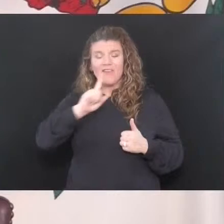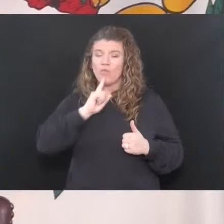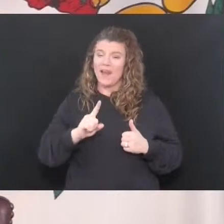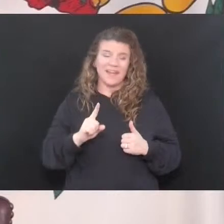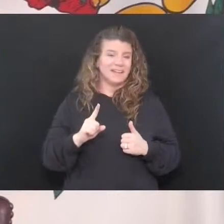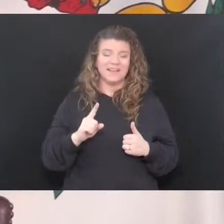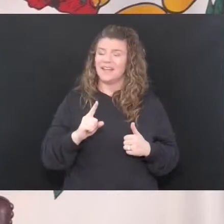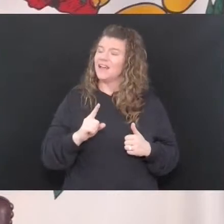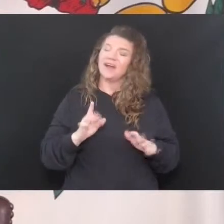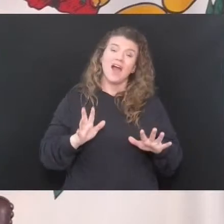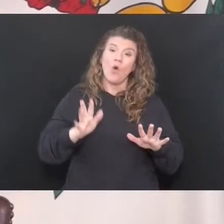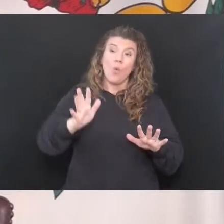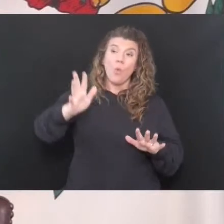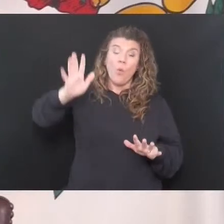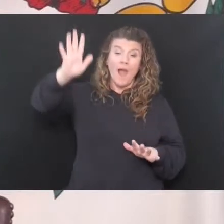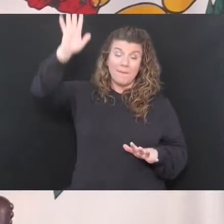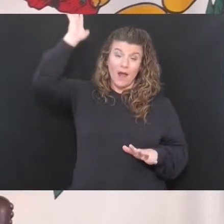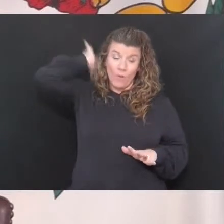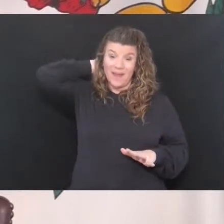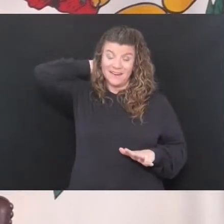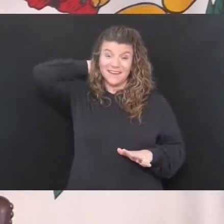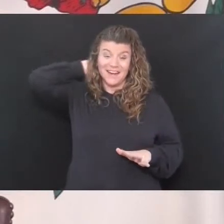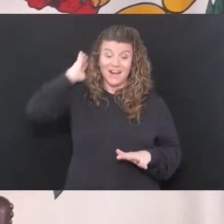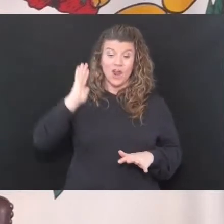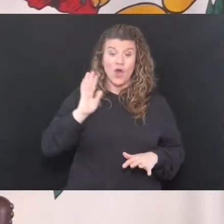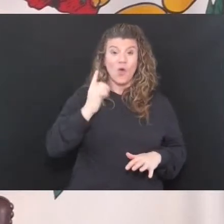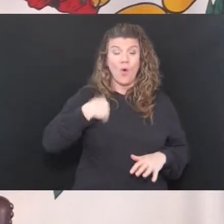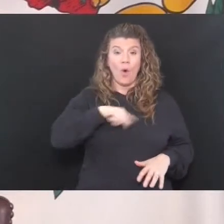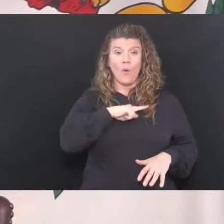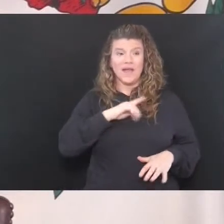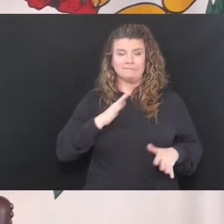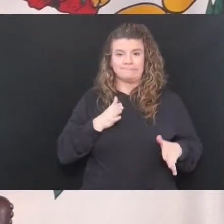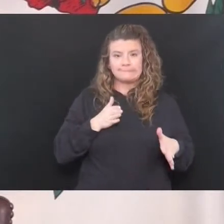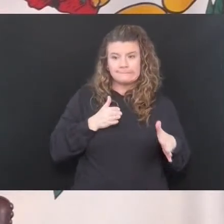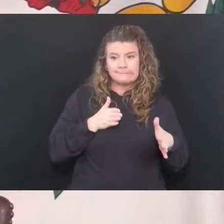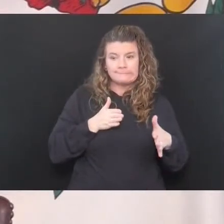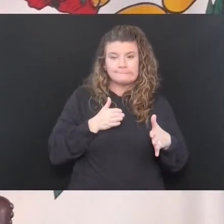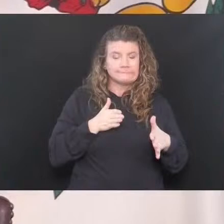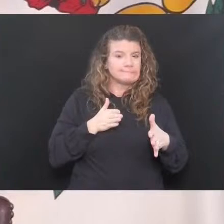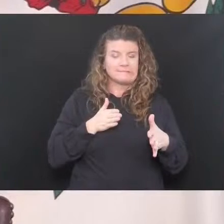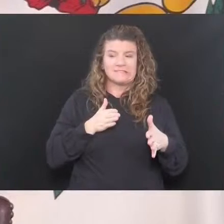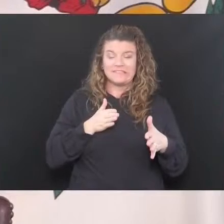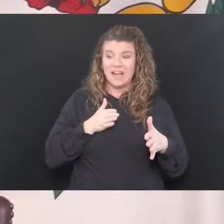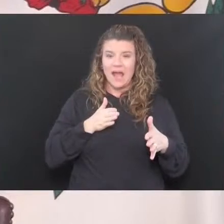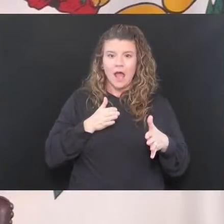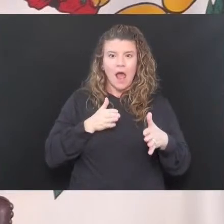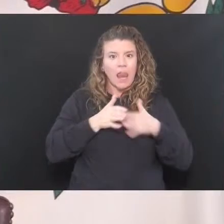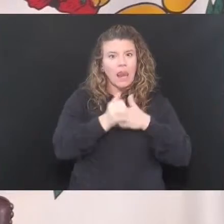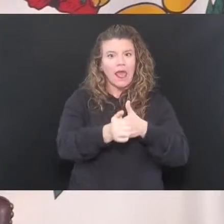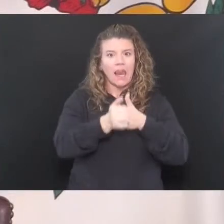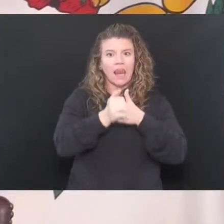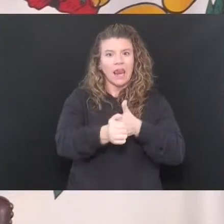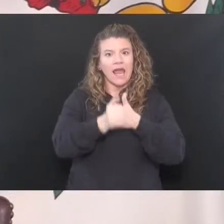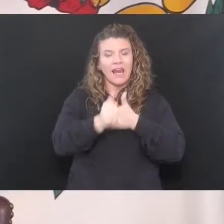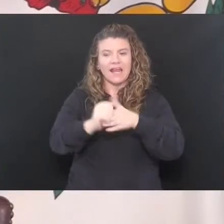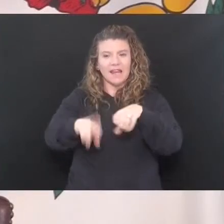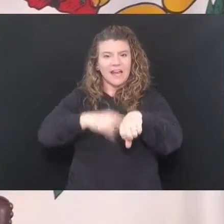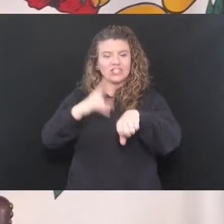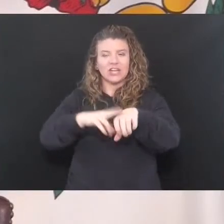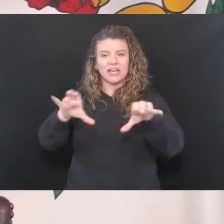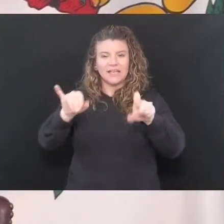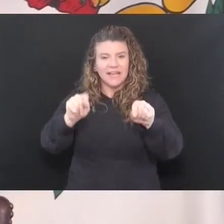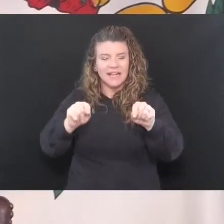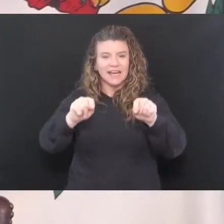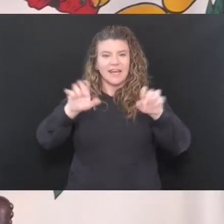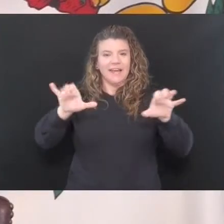know, way back when West Virginia started on a path of knocking it out of the park and leading the nation, we just did it and did